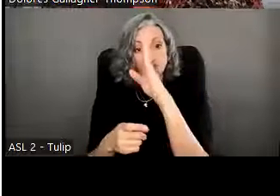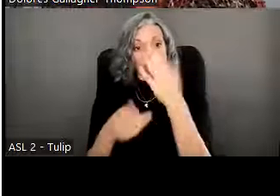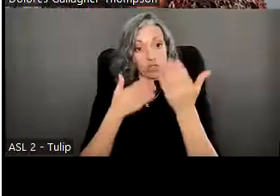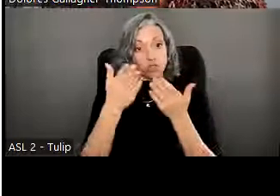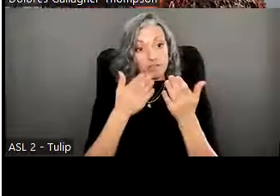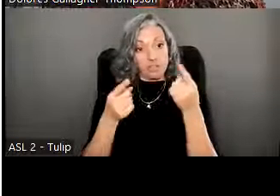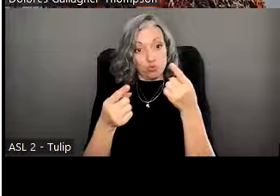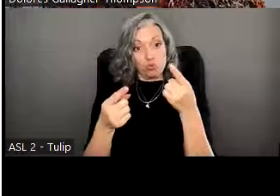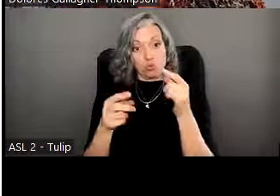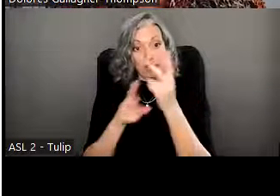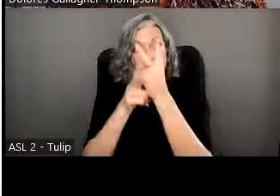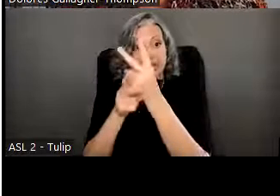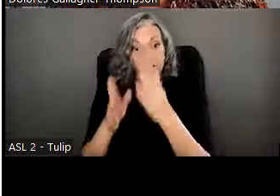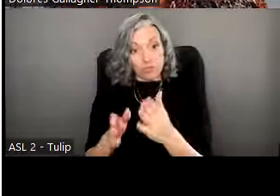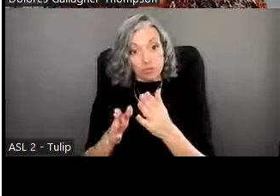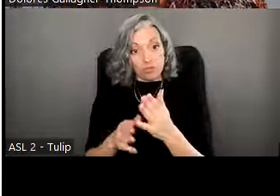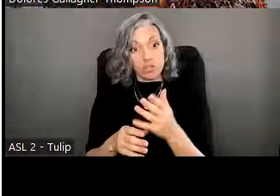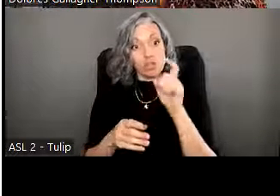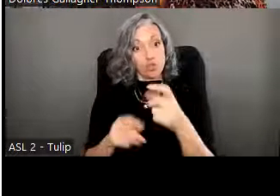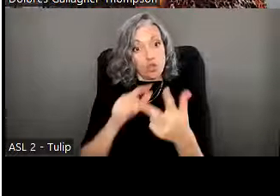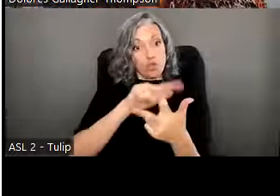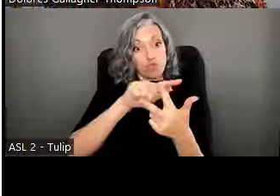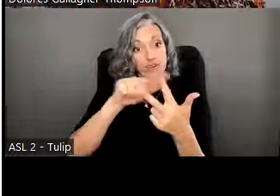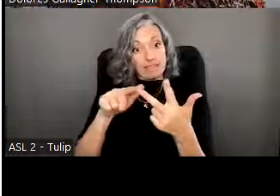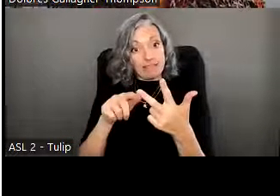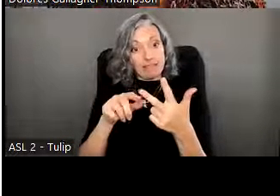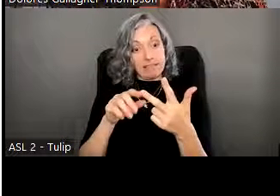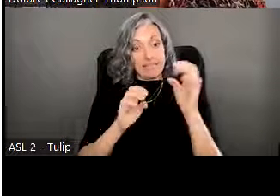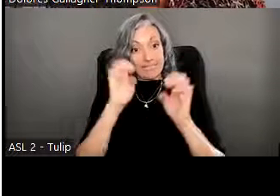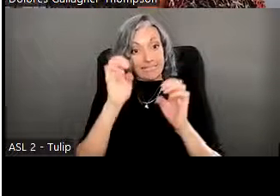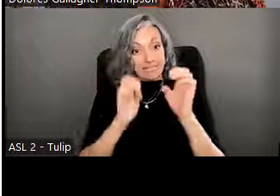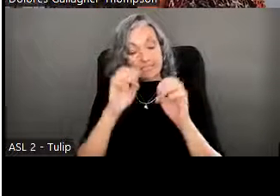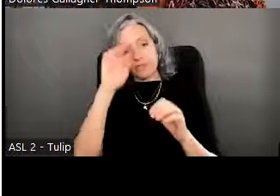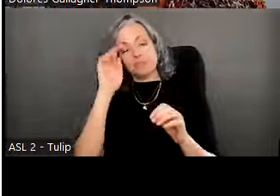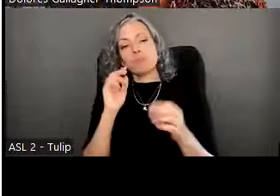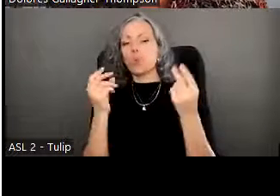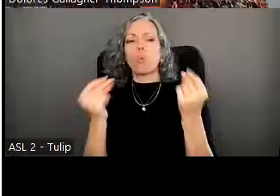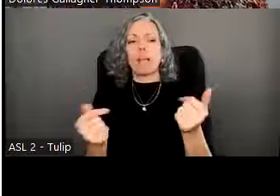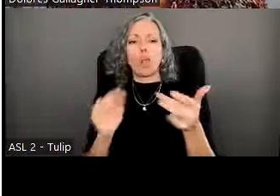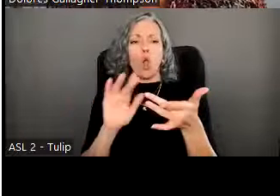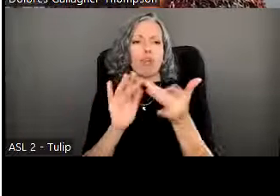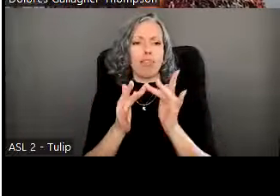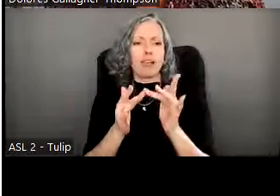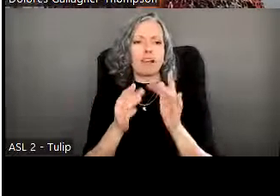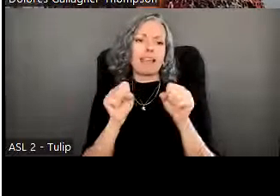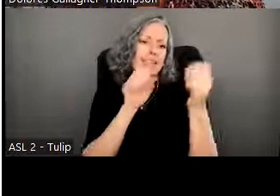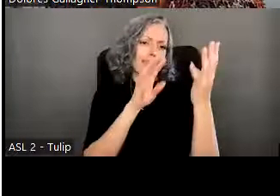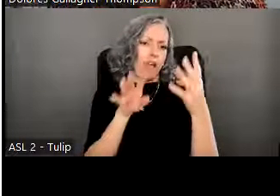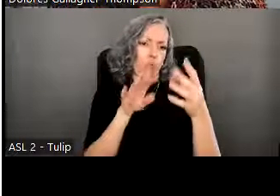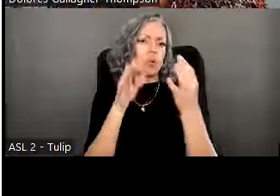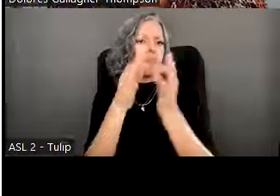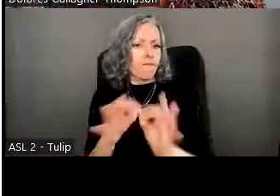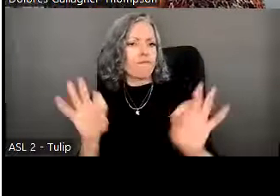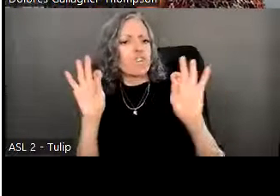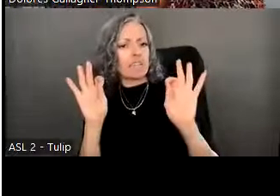caregivers should do at least 3 assessments. These are quick, they are online, they are downloadable, they are free, and